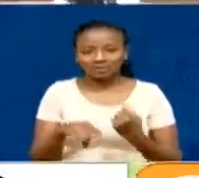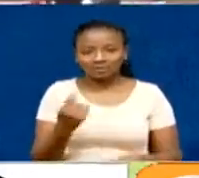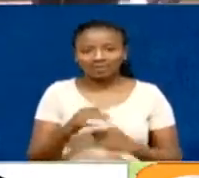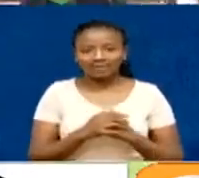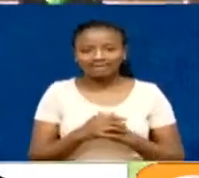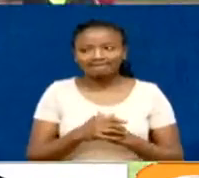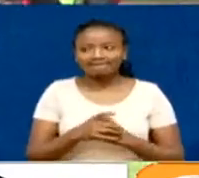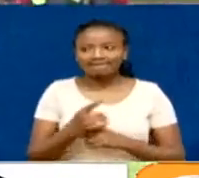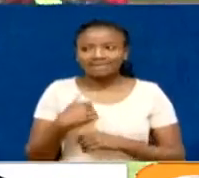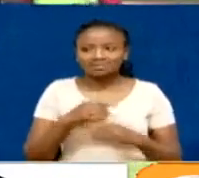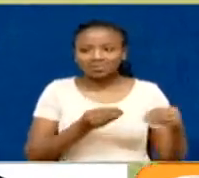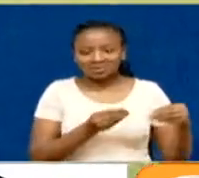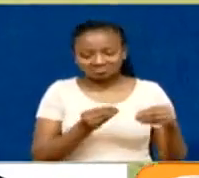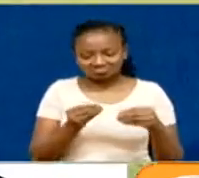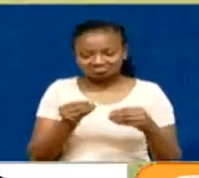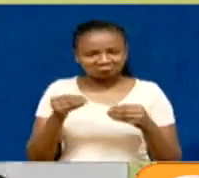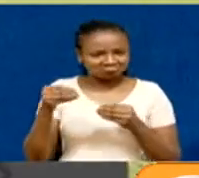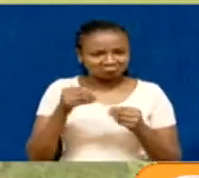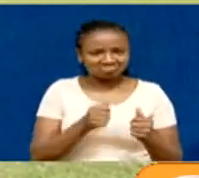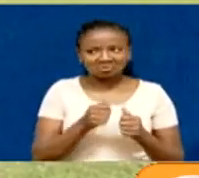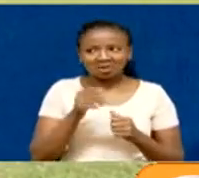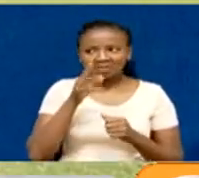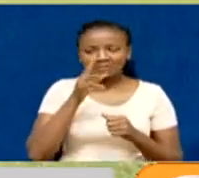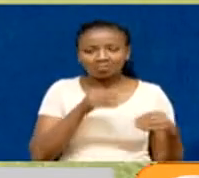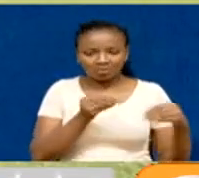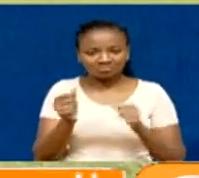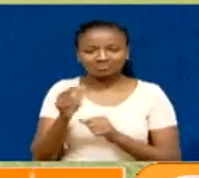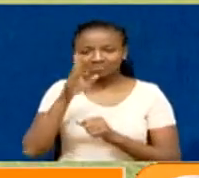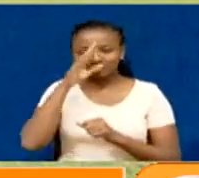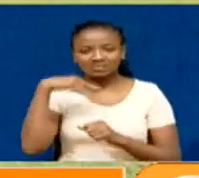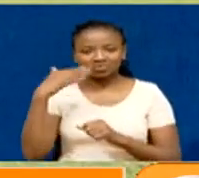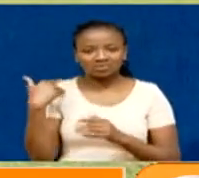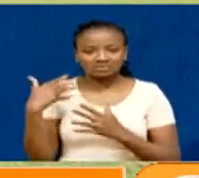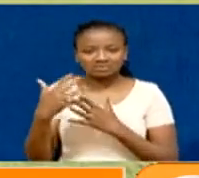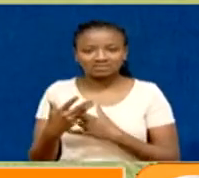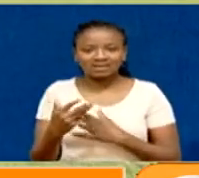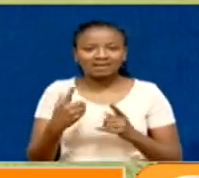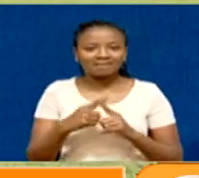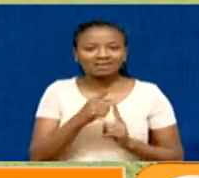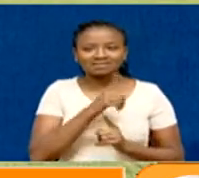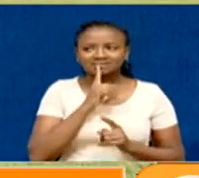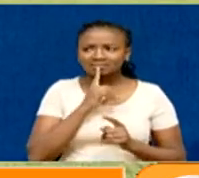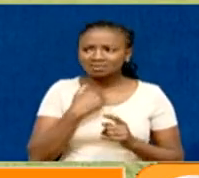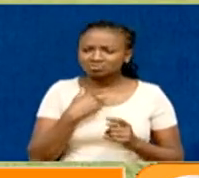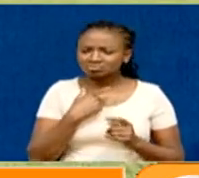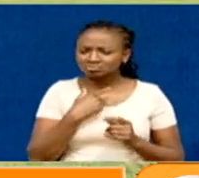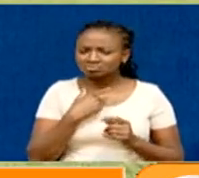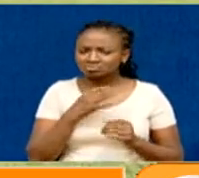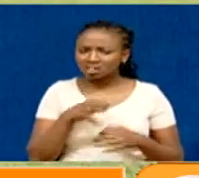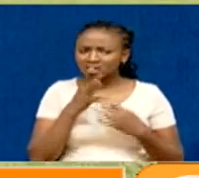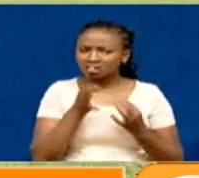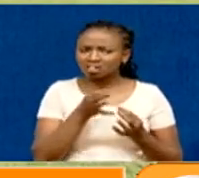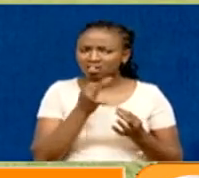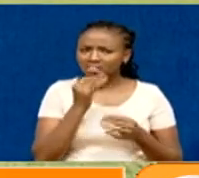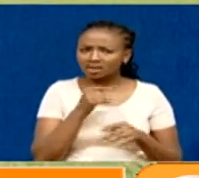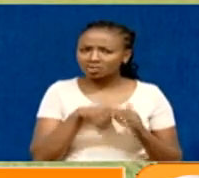We've outplayed police totally in every sector. But telling someone you've conceded 3 goals, mtu atashangaa, umwe outplay